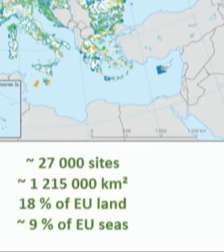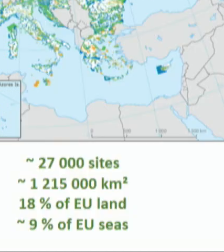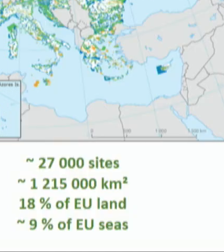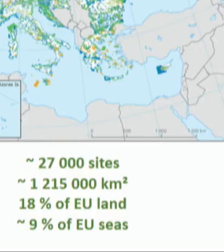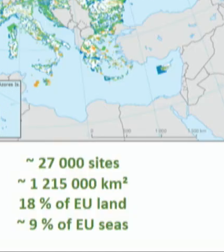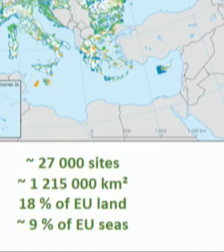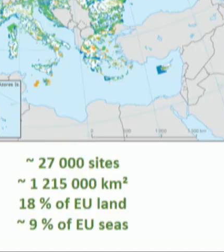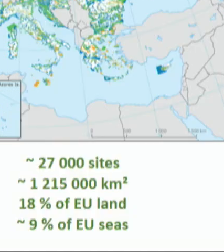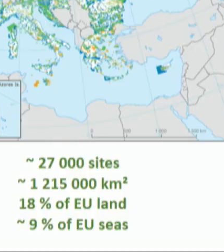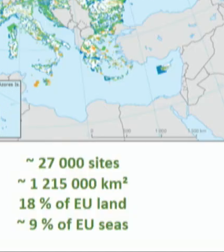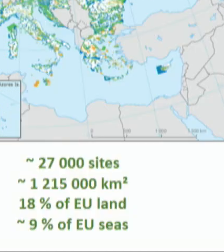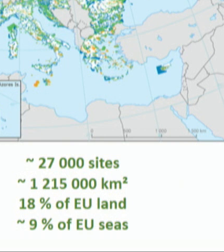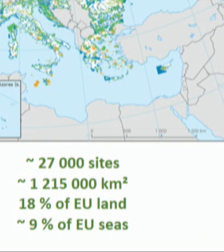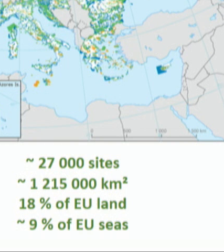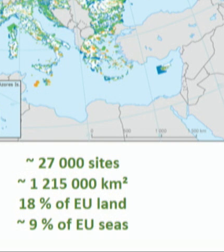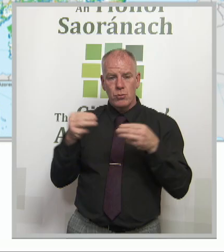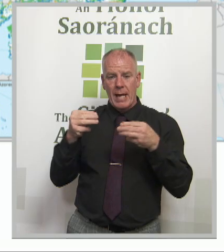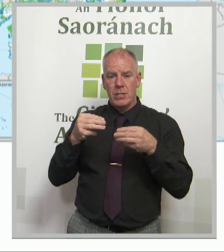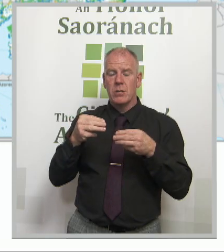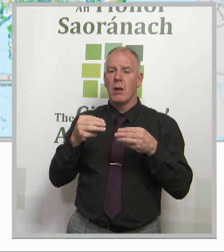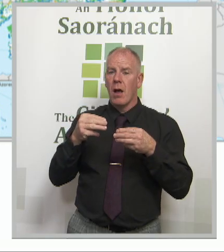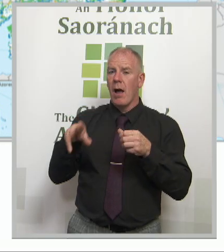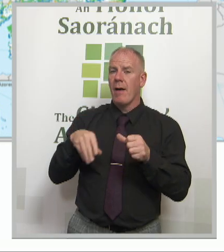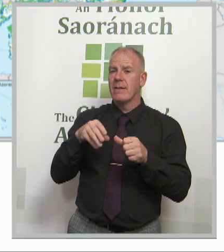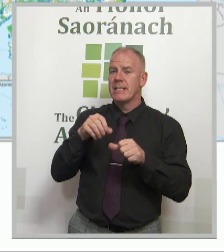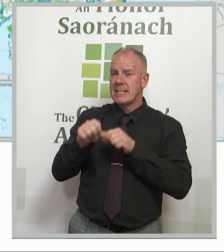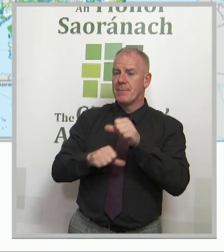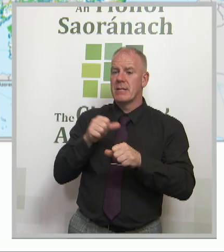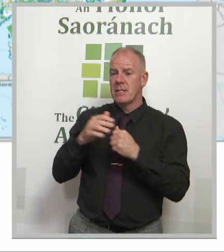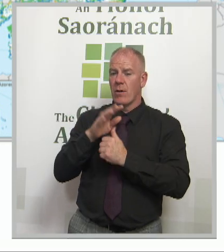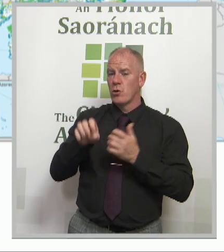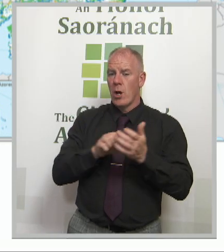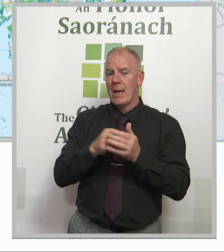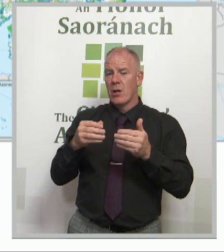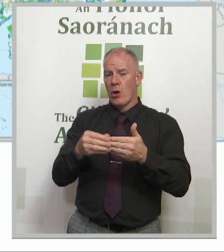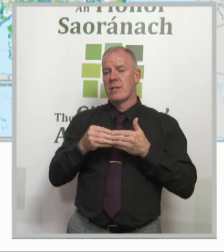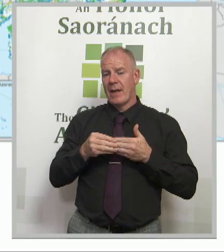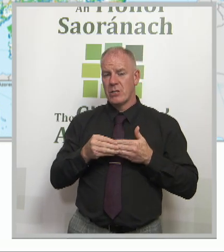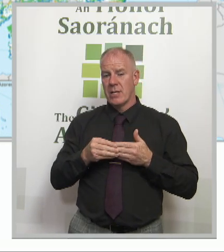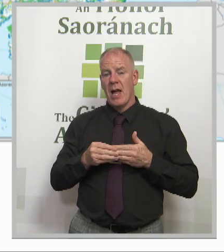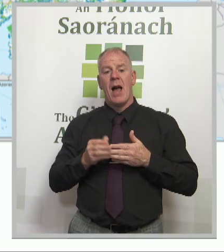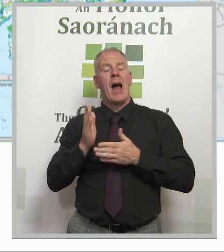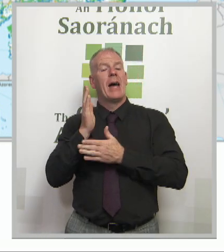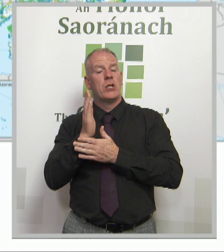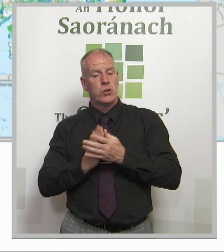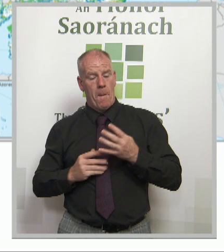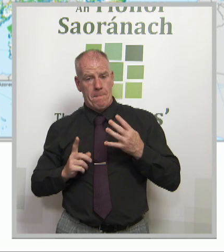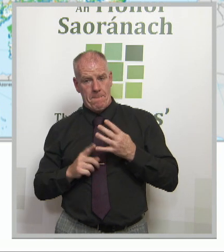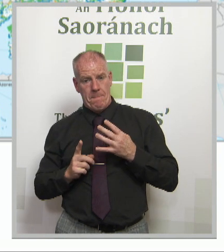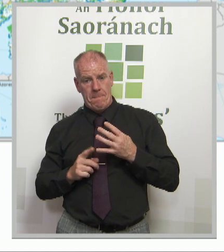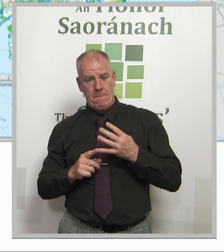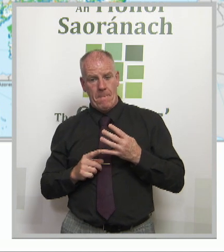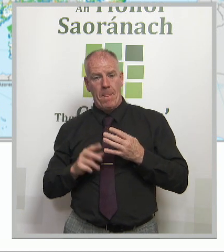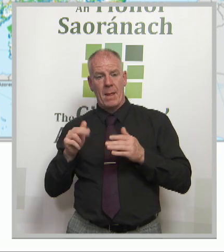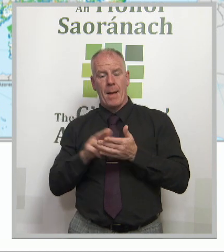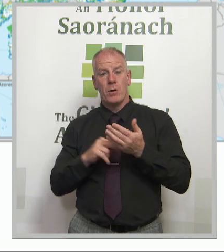species protection requirements for many species of European conservation concern, and even those that can be used, like in the